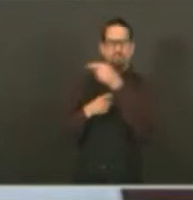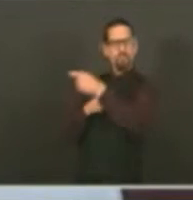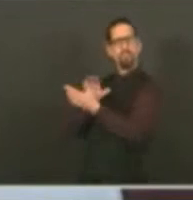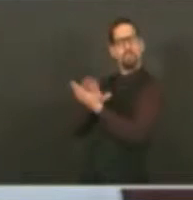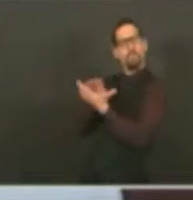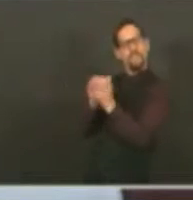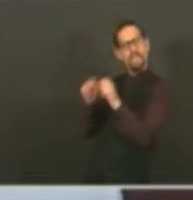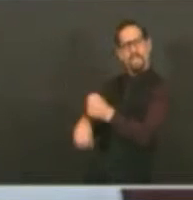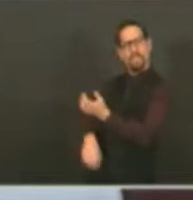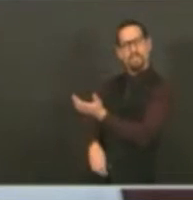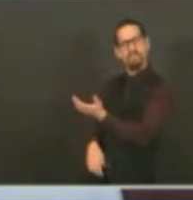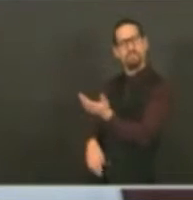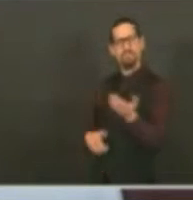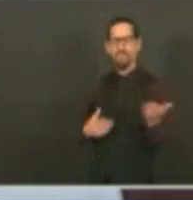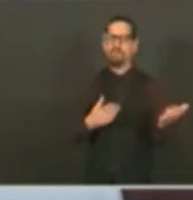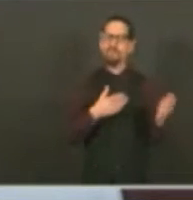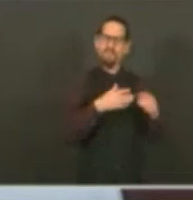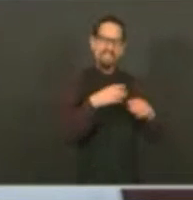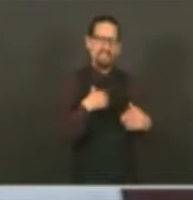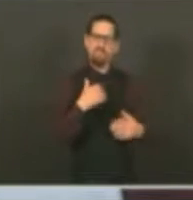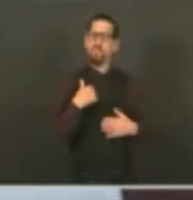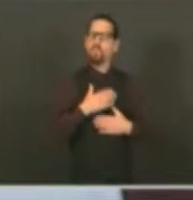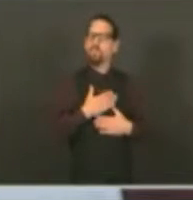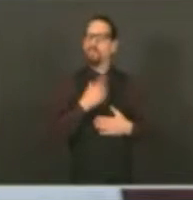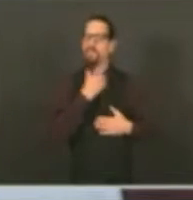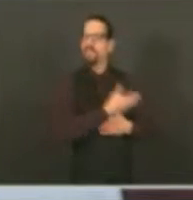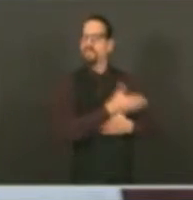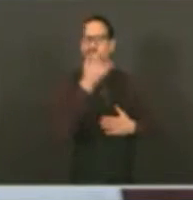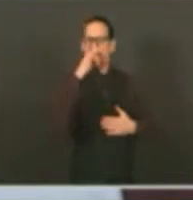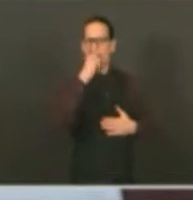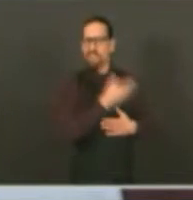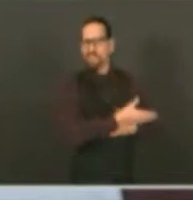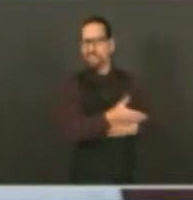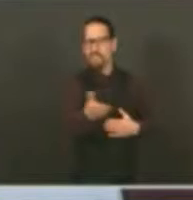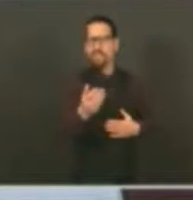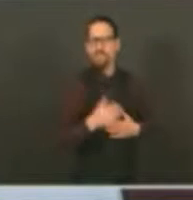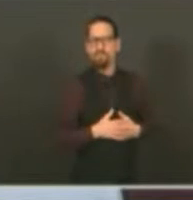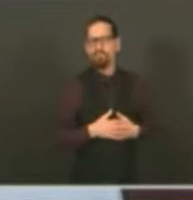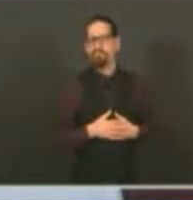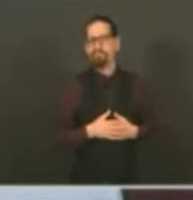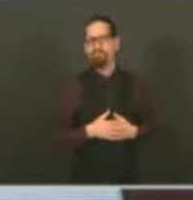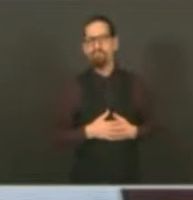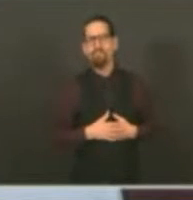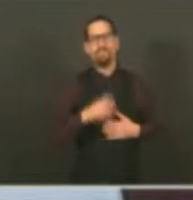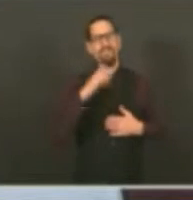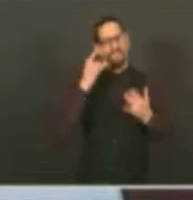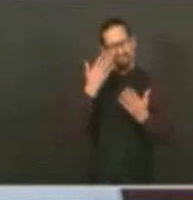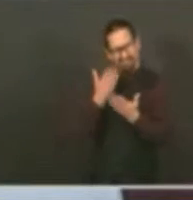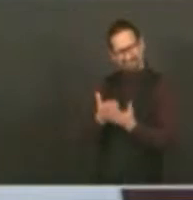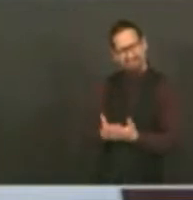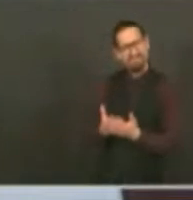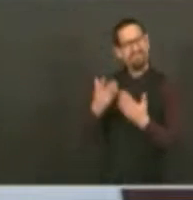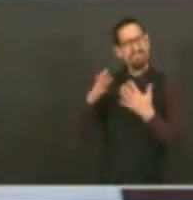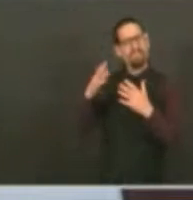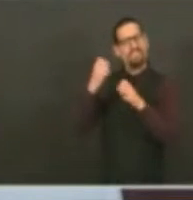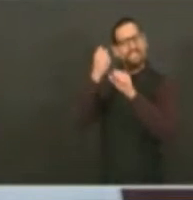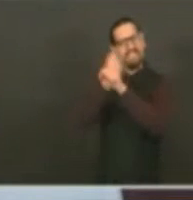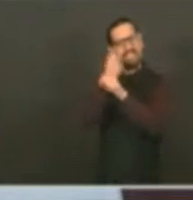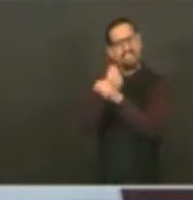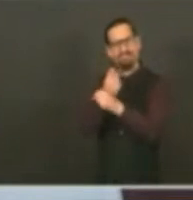The statistics that are coming in around the harm to our children of being out of school